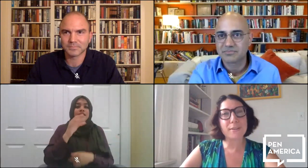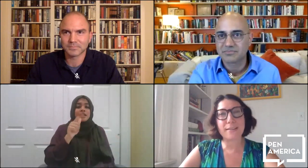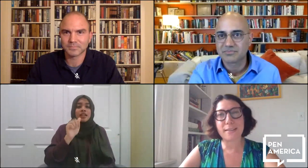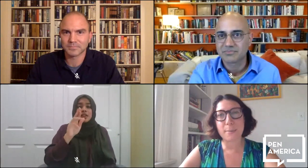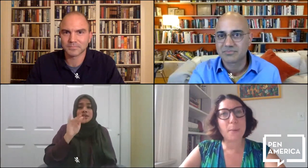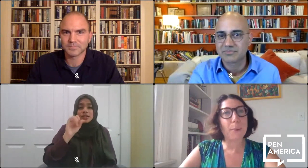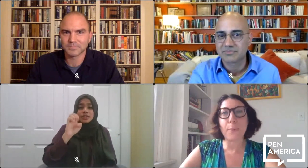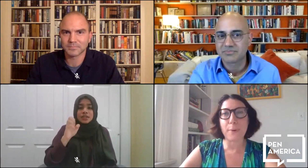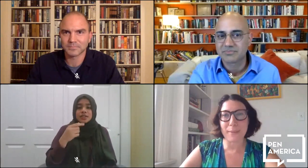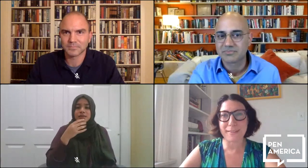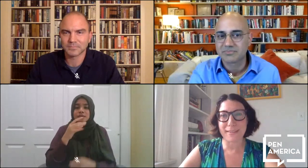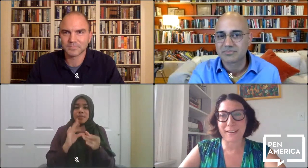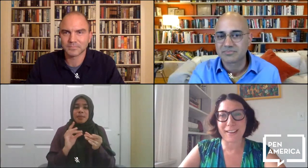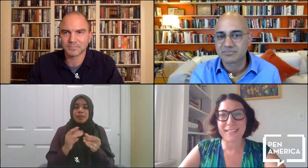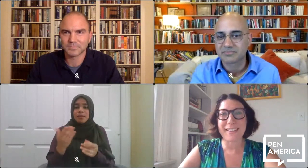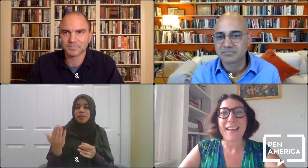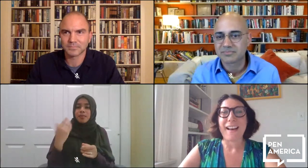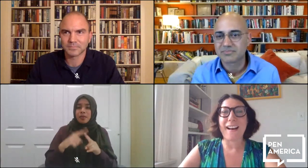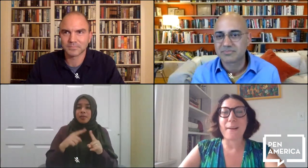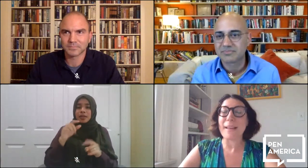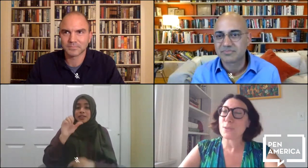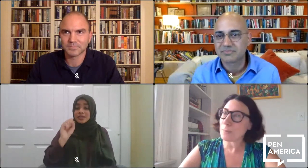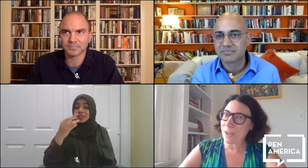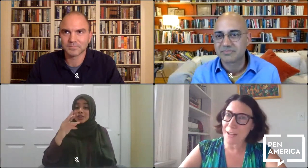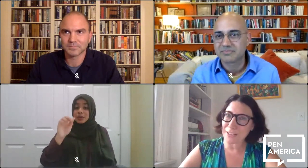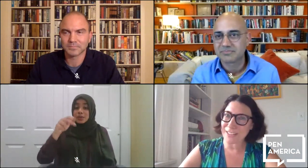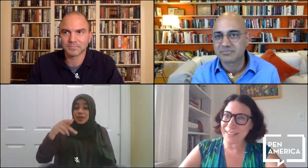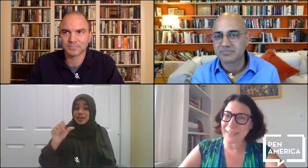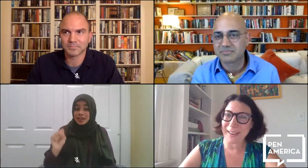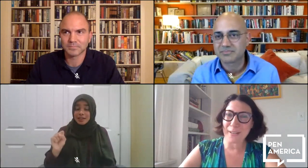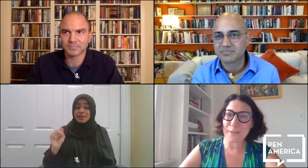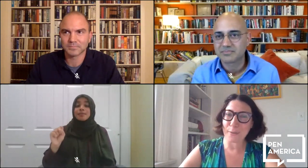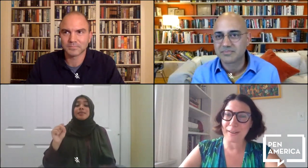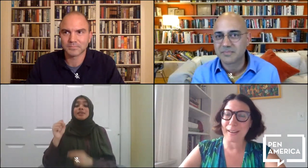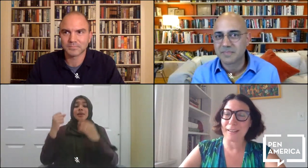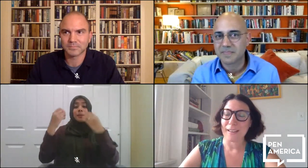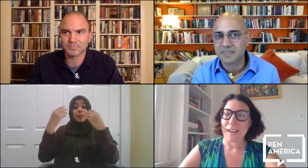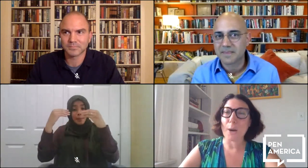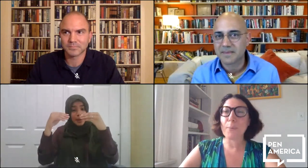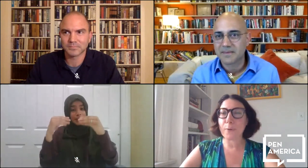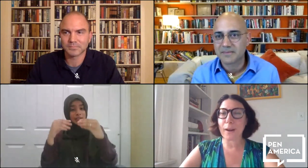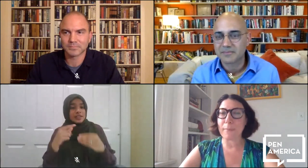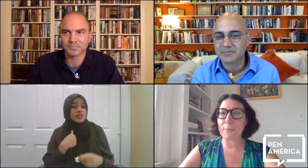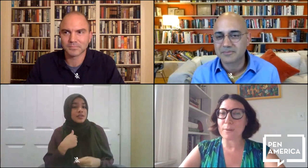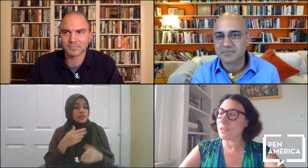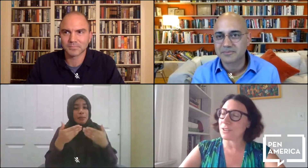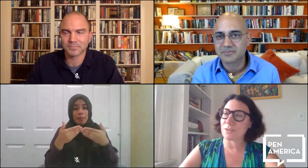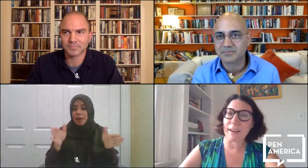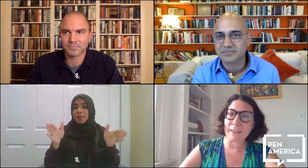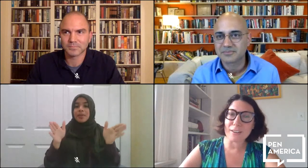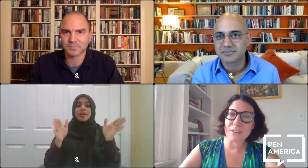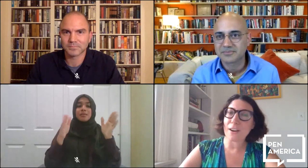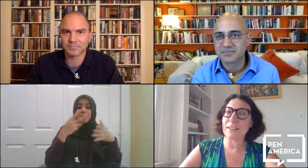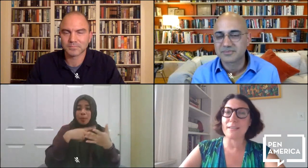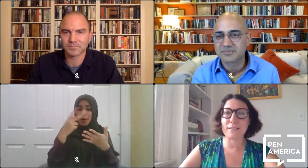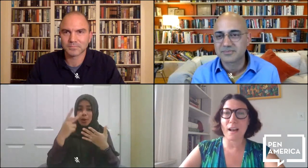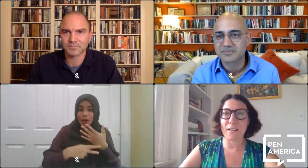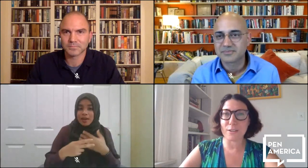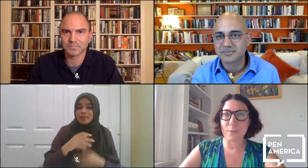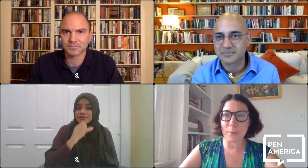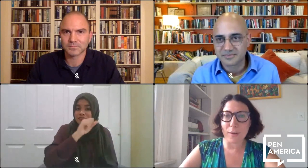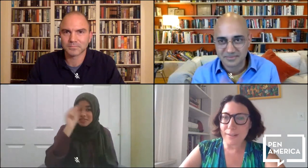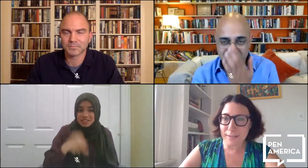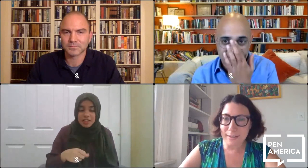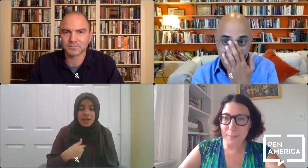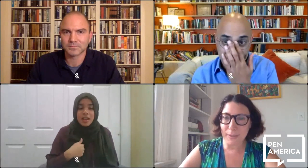Scripps Presents is the public programming series at Scripps College in Southern California. Our programming, which features writers, artists, and